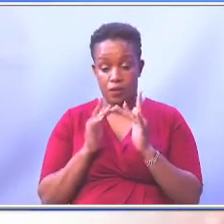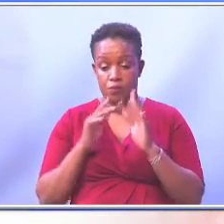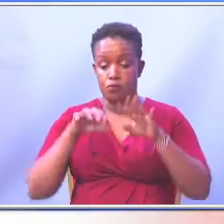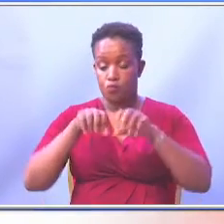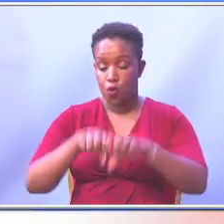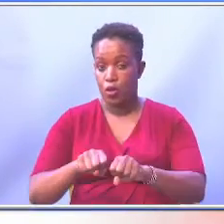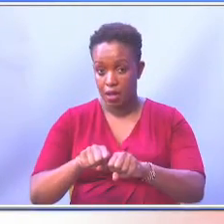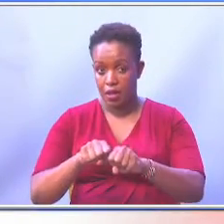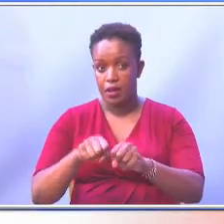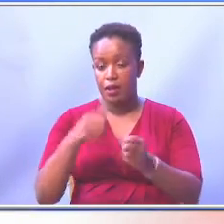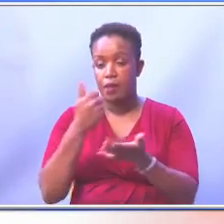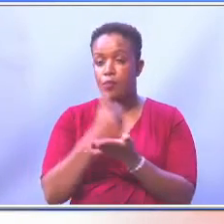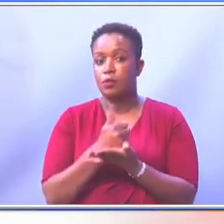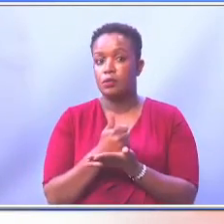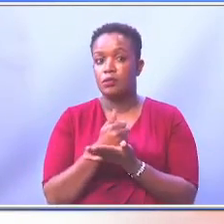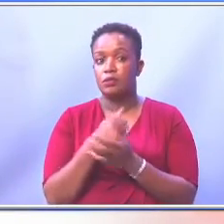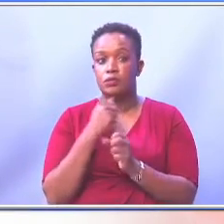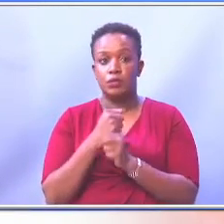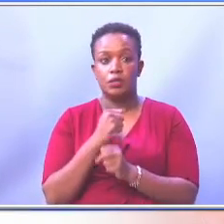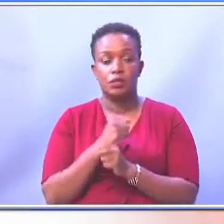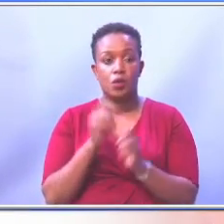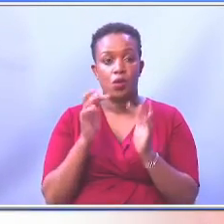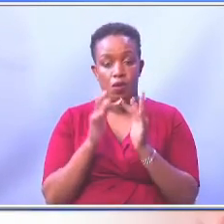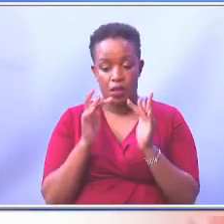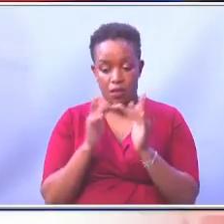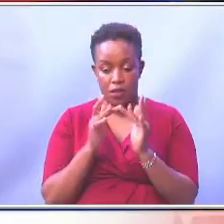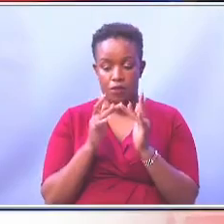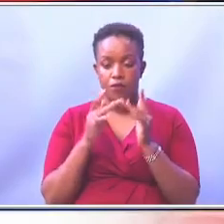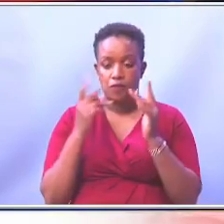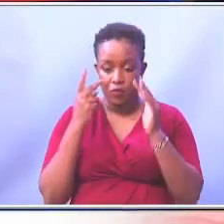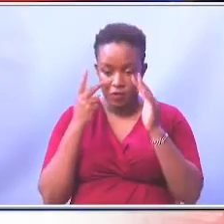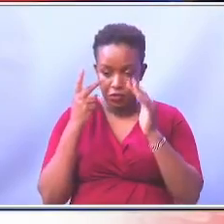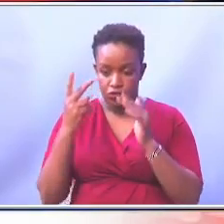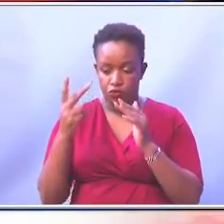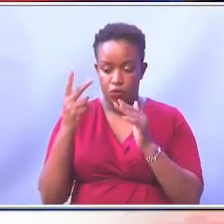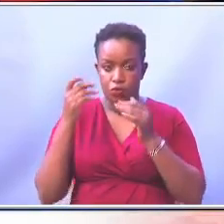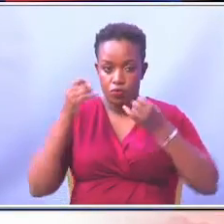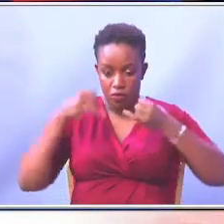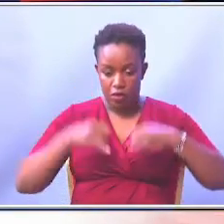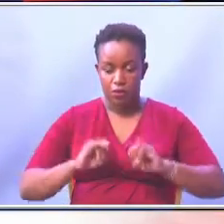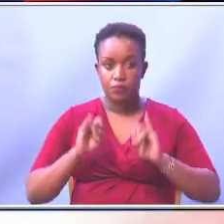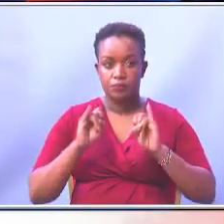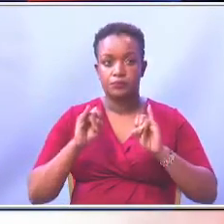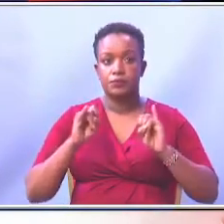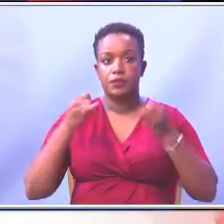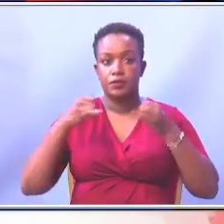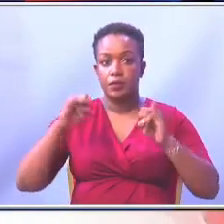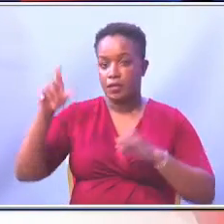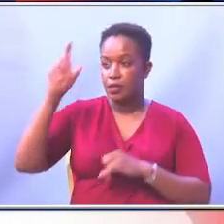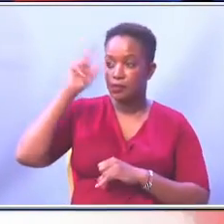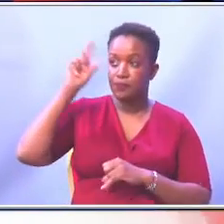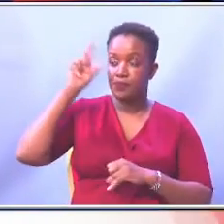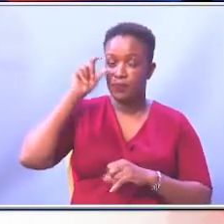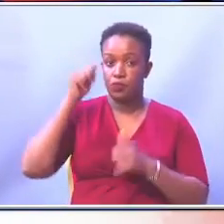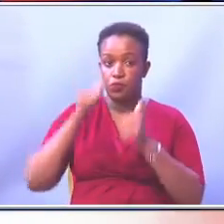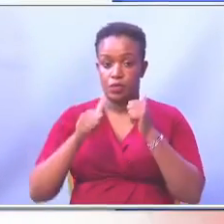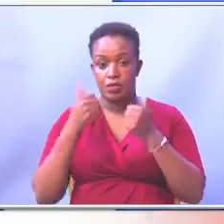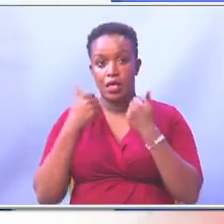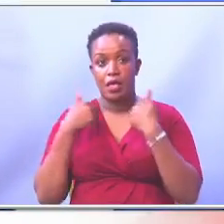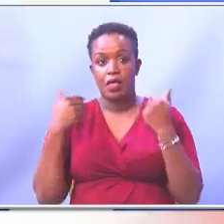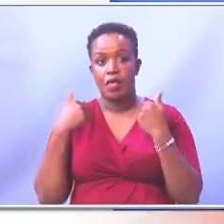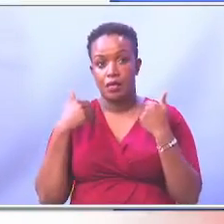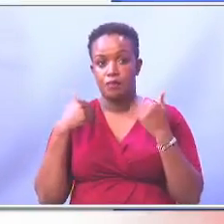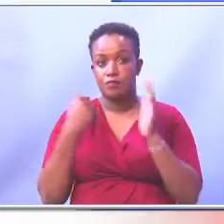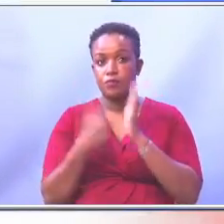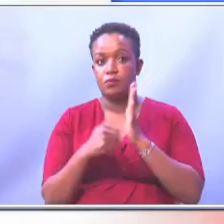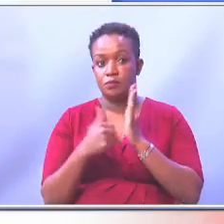appointments and also, you know, conducting online vision tests. There are types of glasses that don't have lenses like these